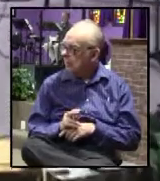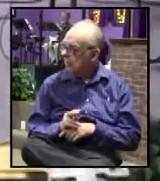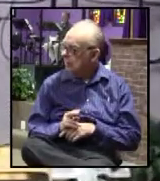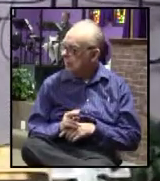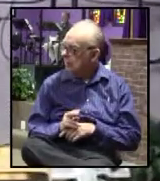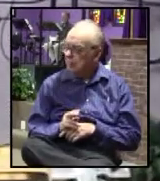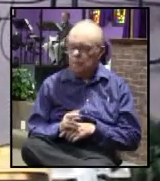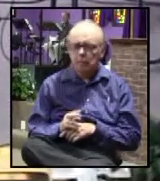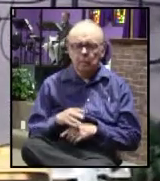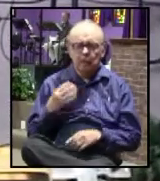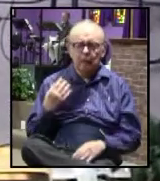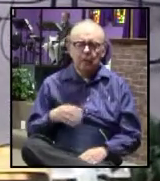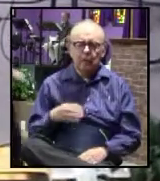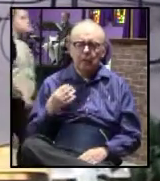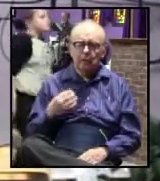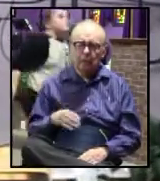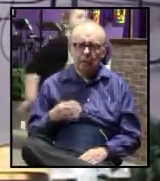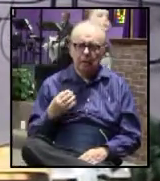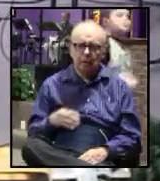Gosh.